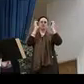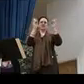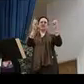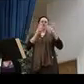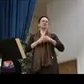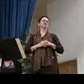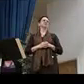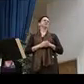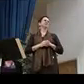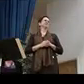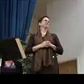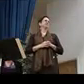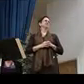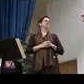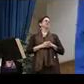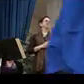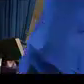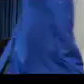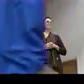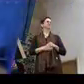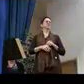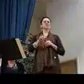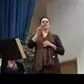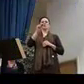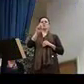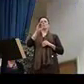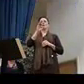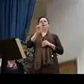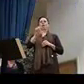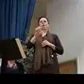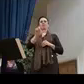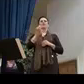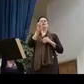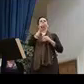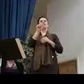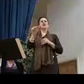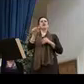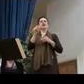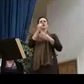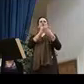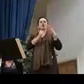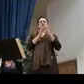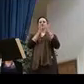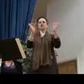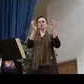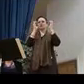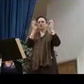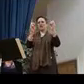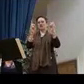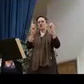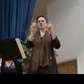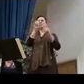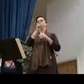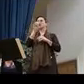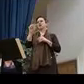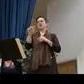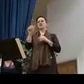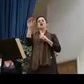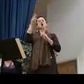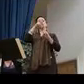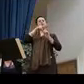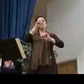Noelle Roberts, Associate of Arts, General Education, Associate of Applied Science and Accounting, Associate of Science, General